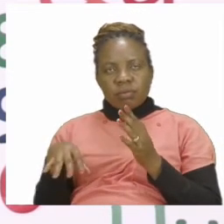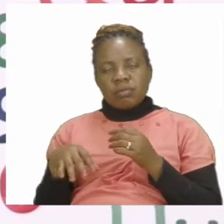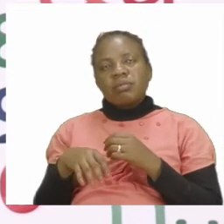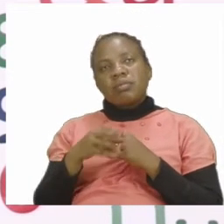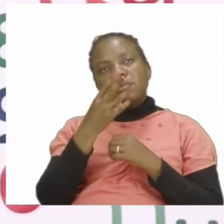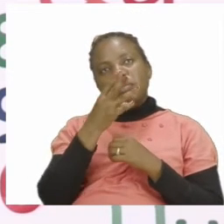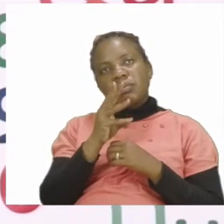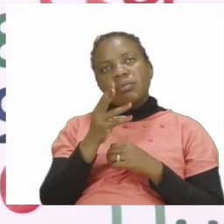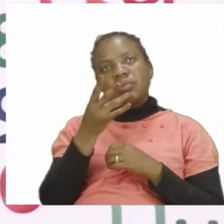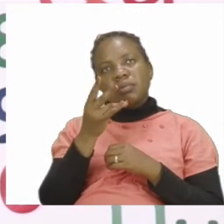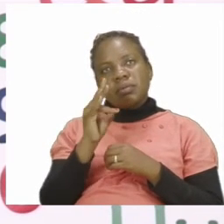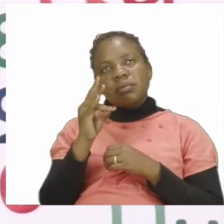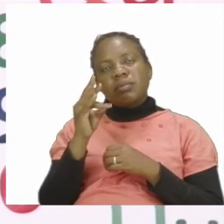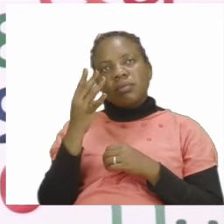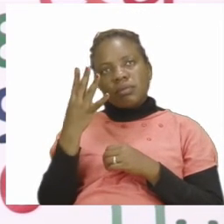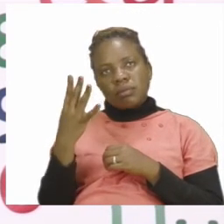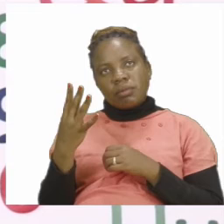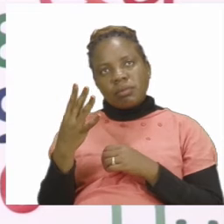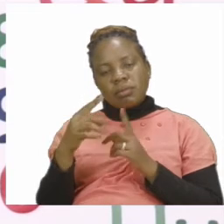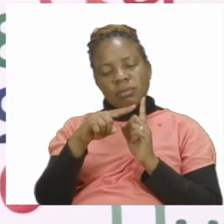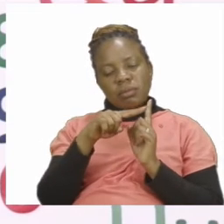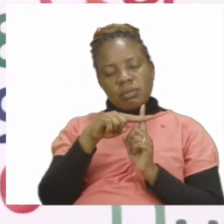674 plus